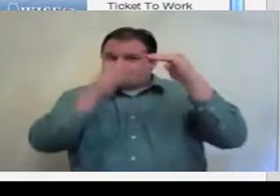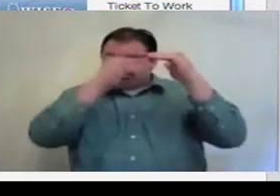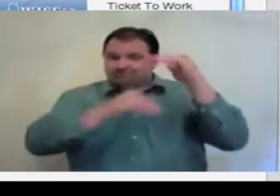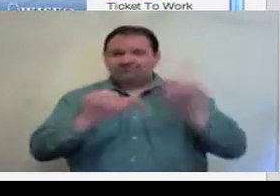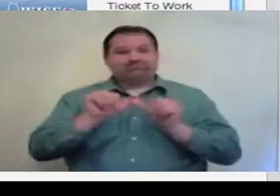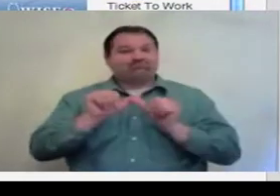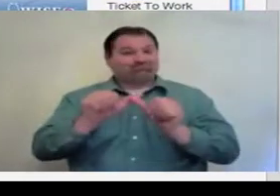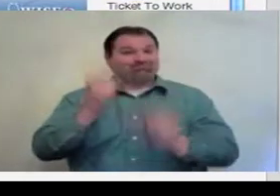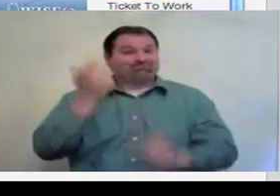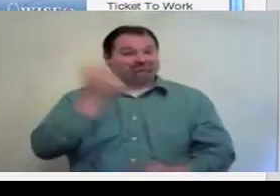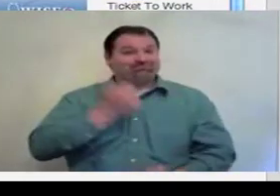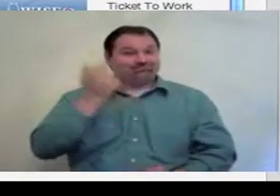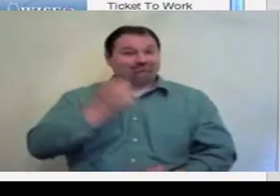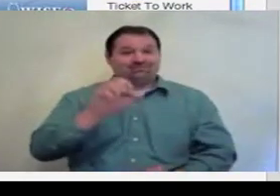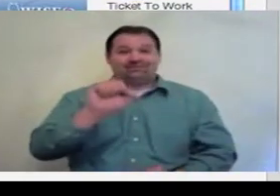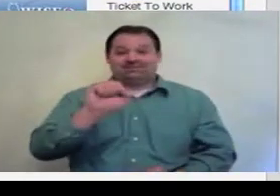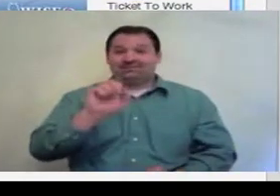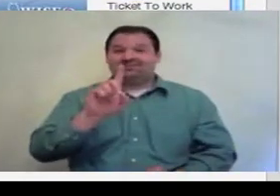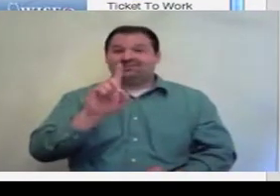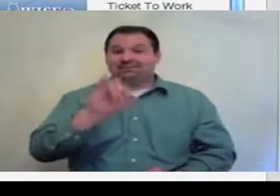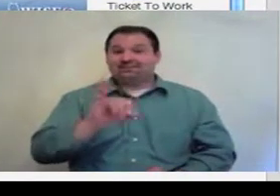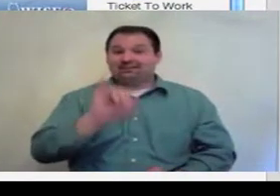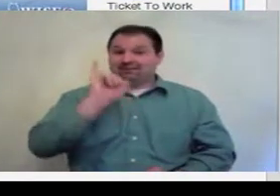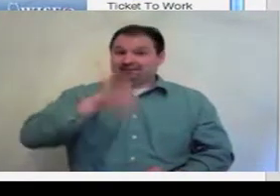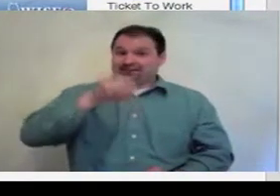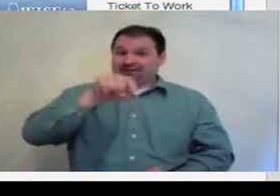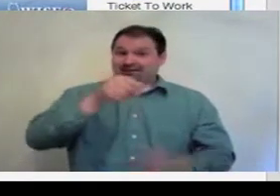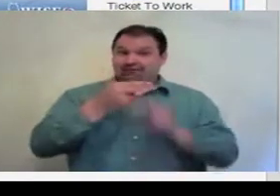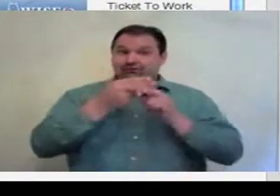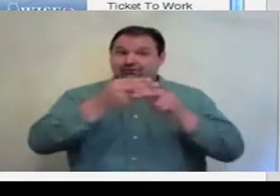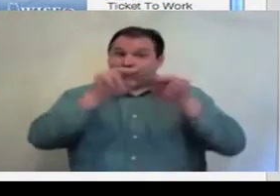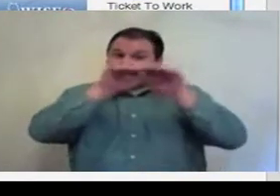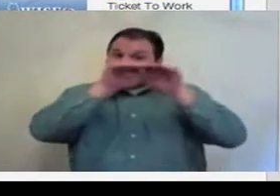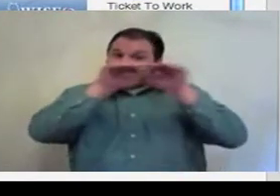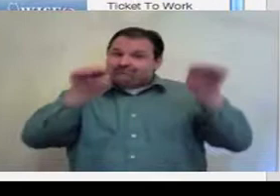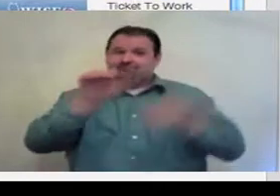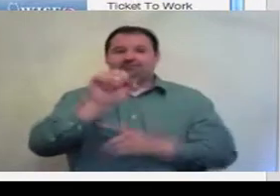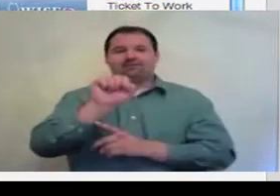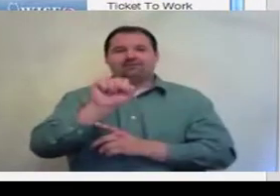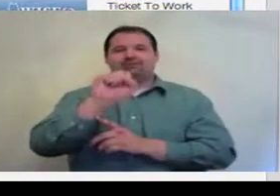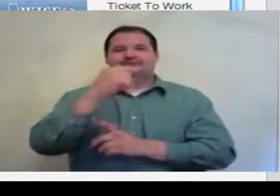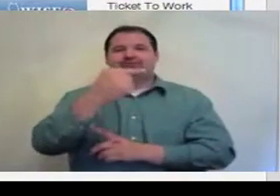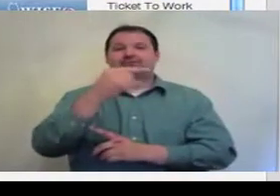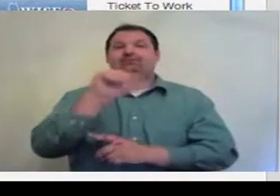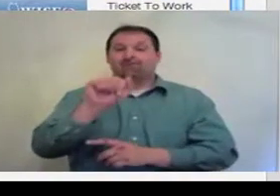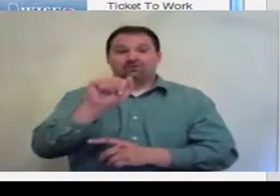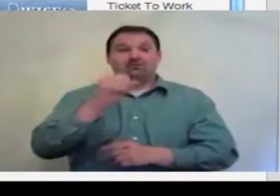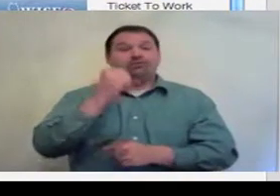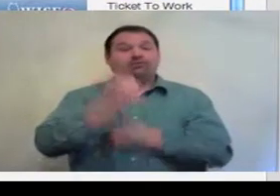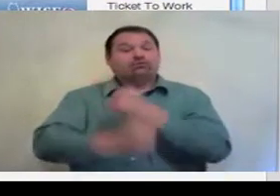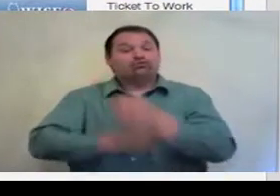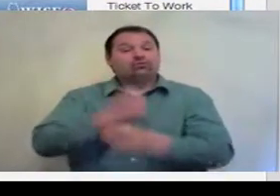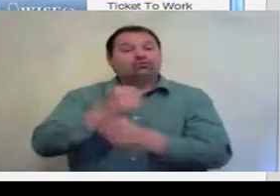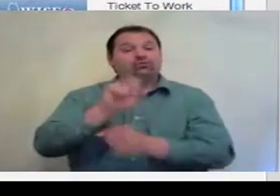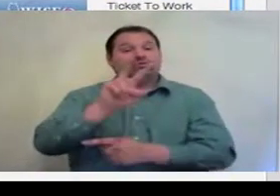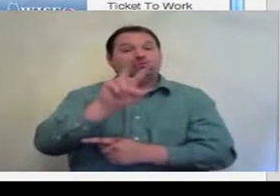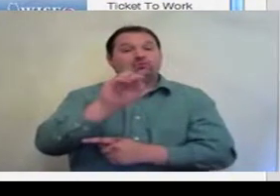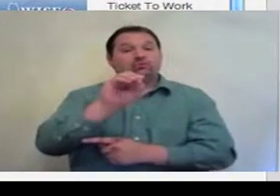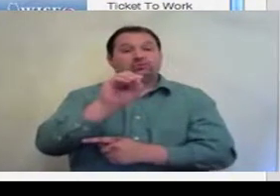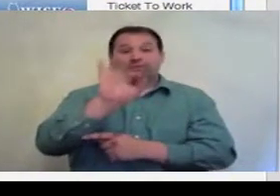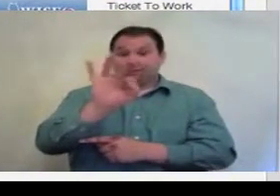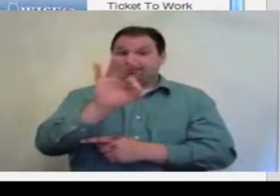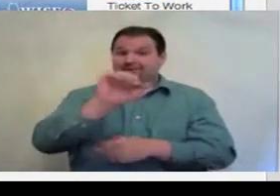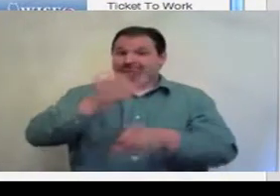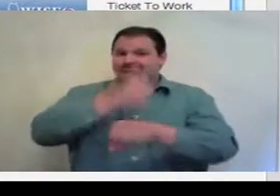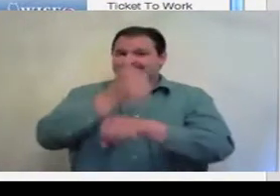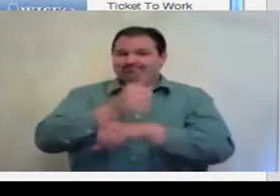to maintain eligibility for SSDI. This is known as Substantial Gainful Activity, or SGA, and that level for